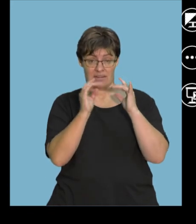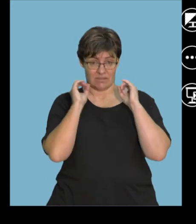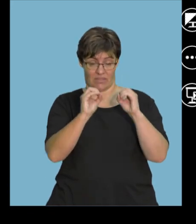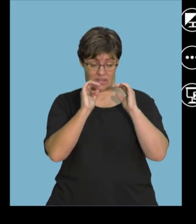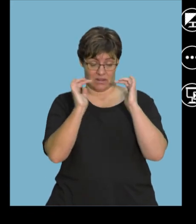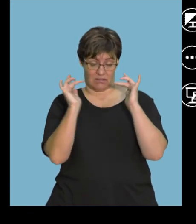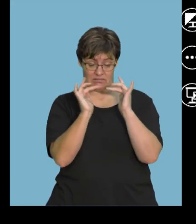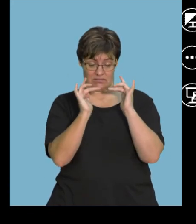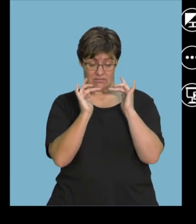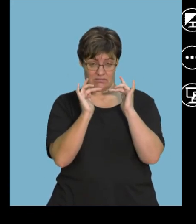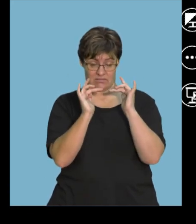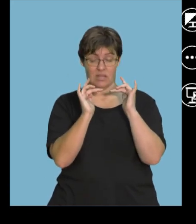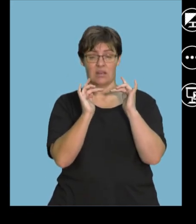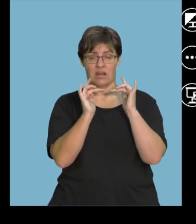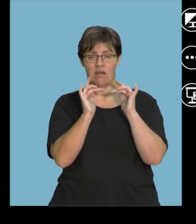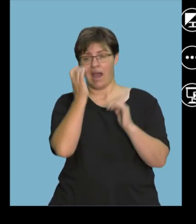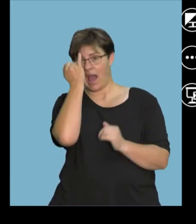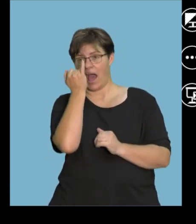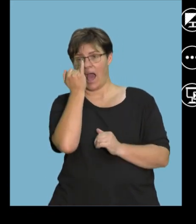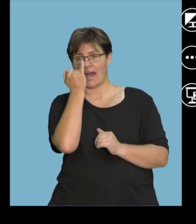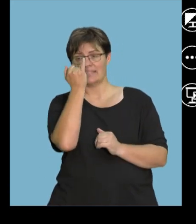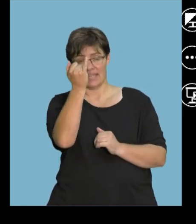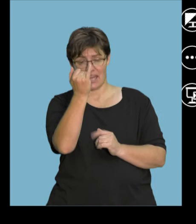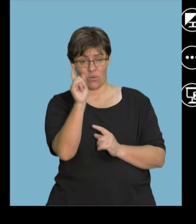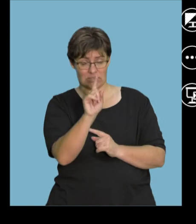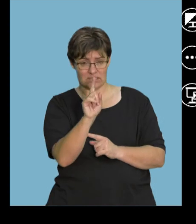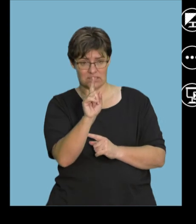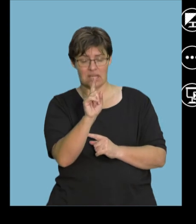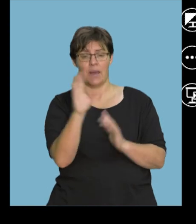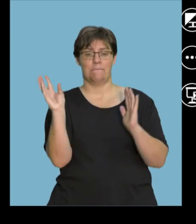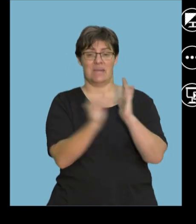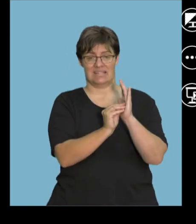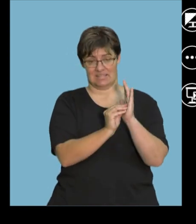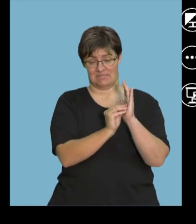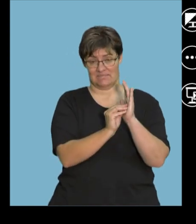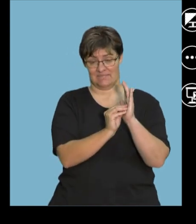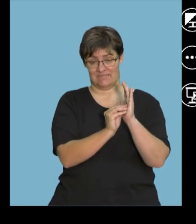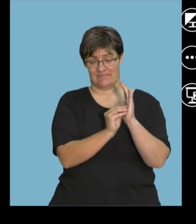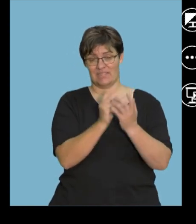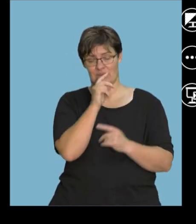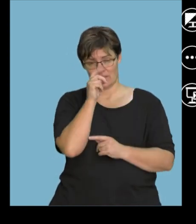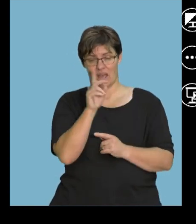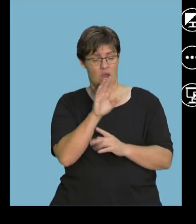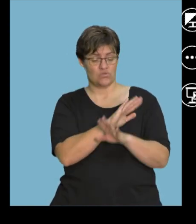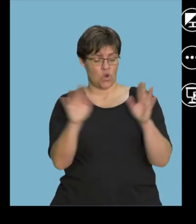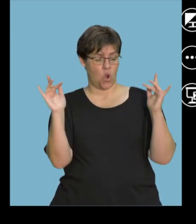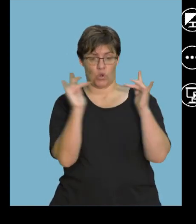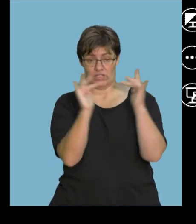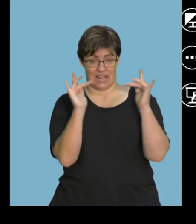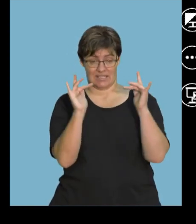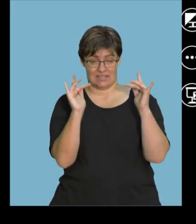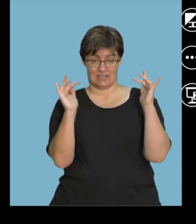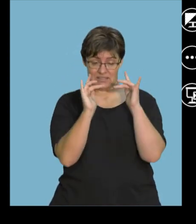forces. Our main idea, our main focus was on magnetism. We spoke about